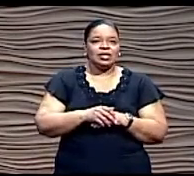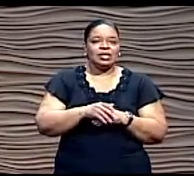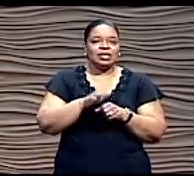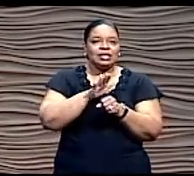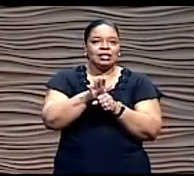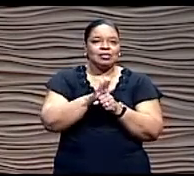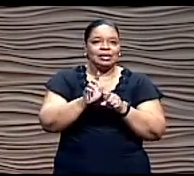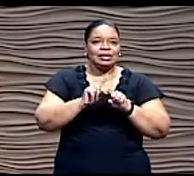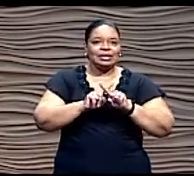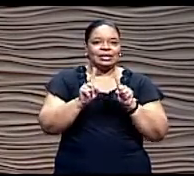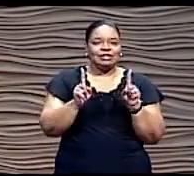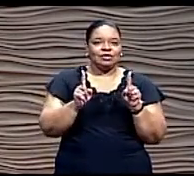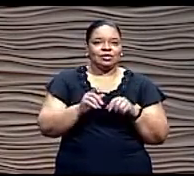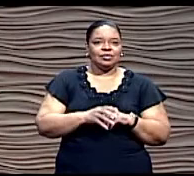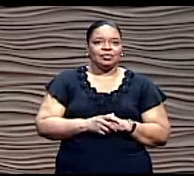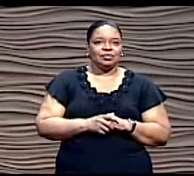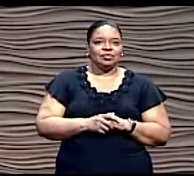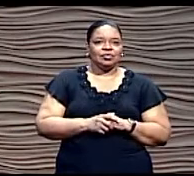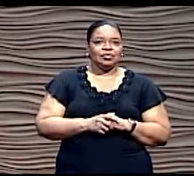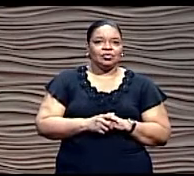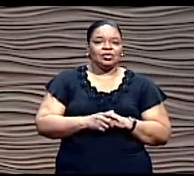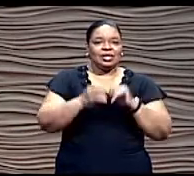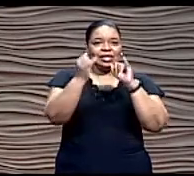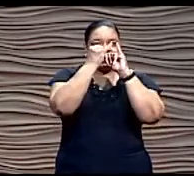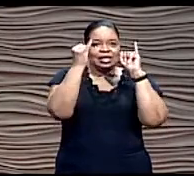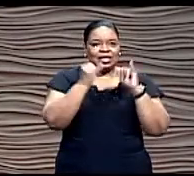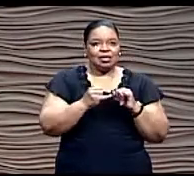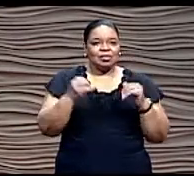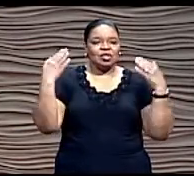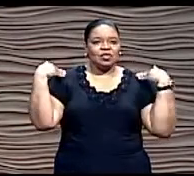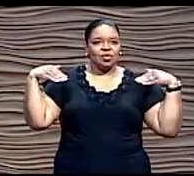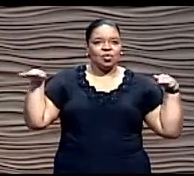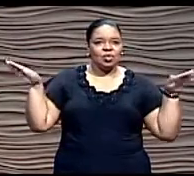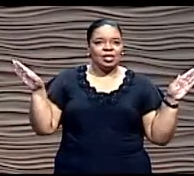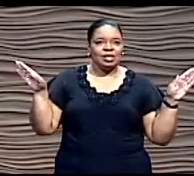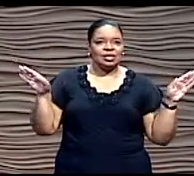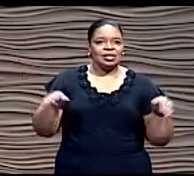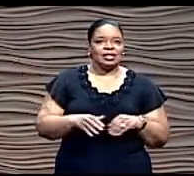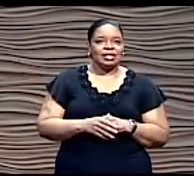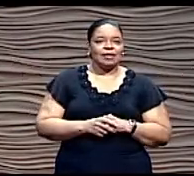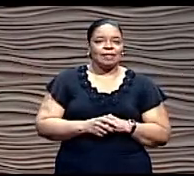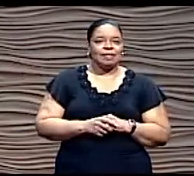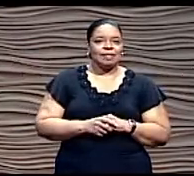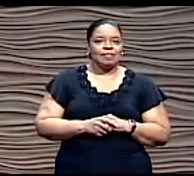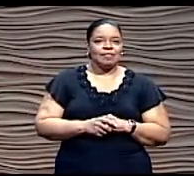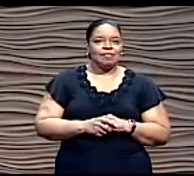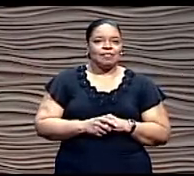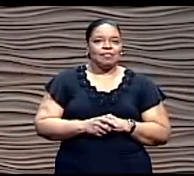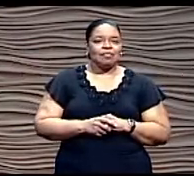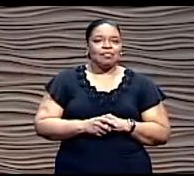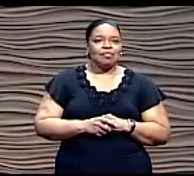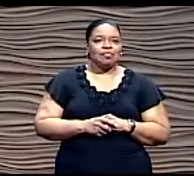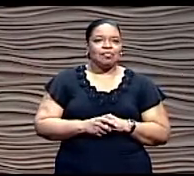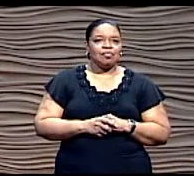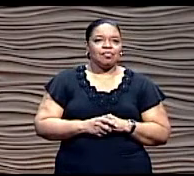completely different. The image of the wings, the